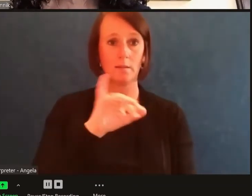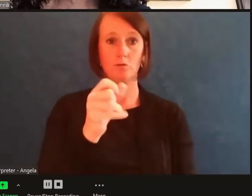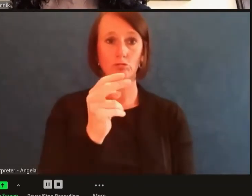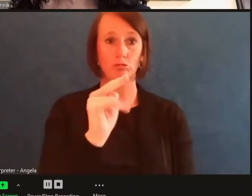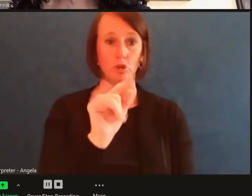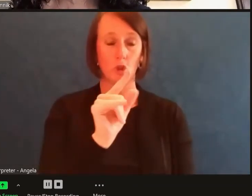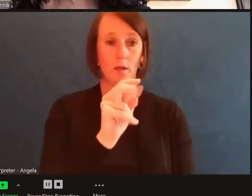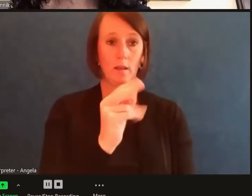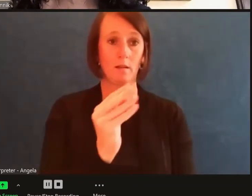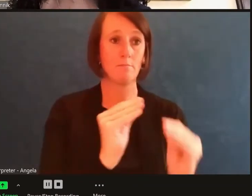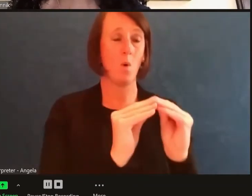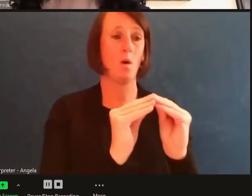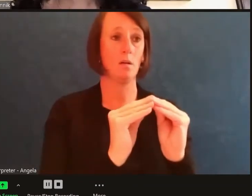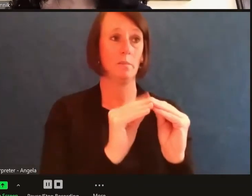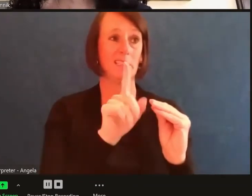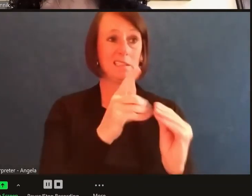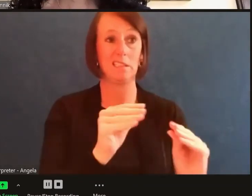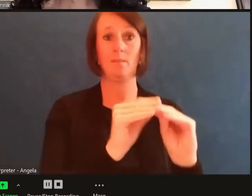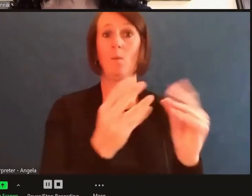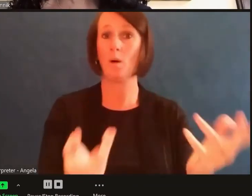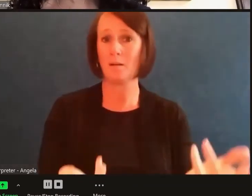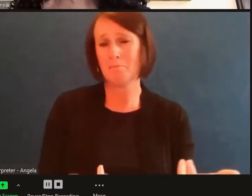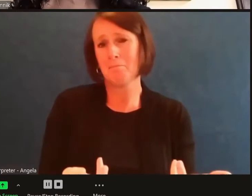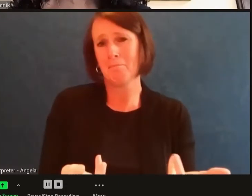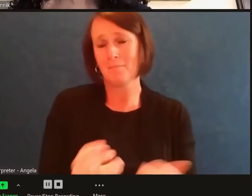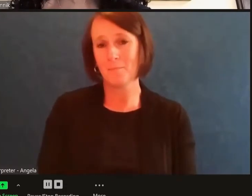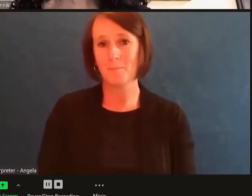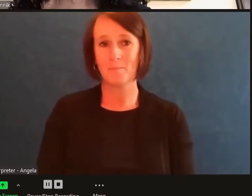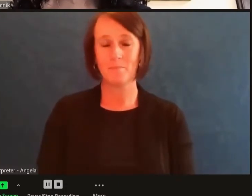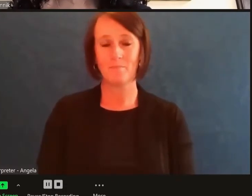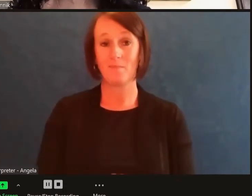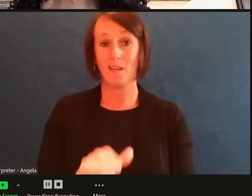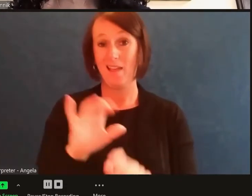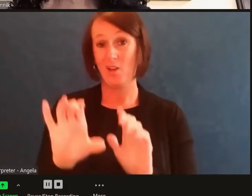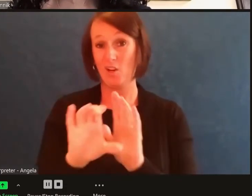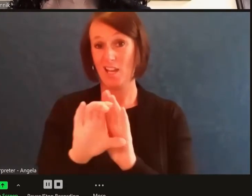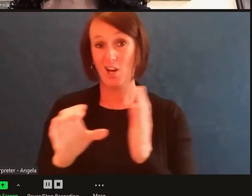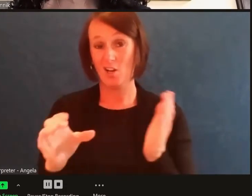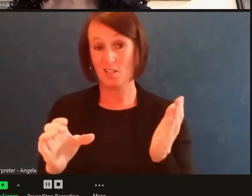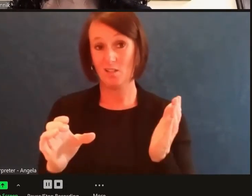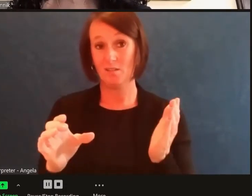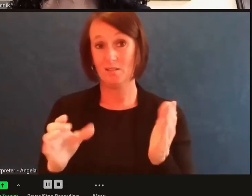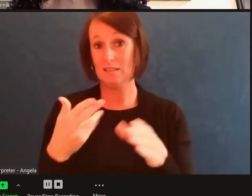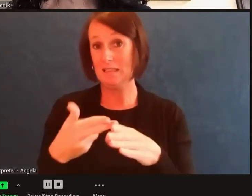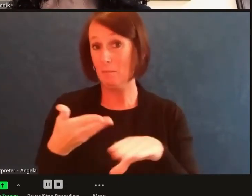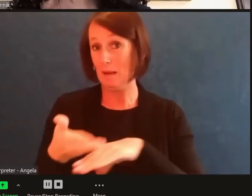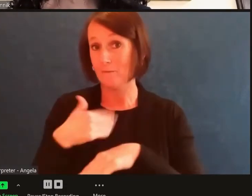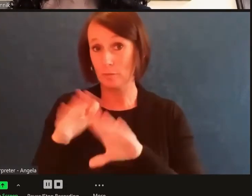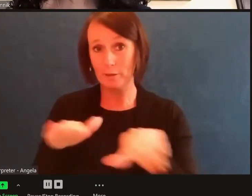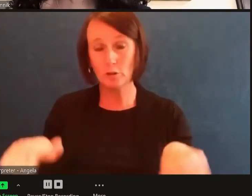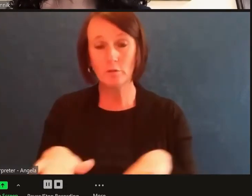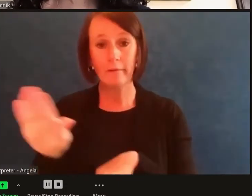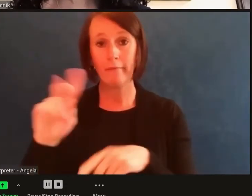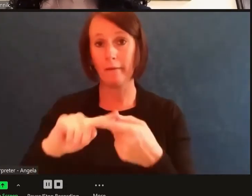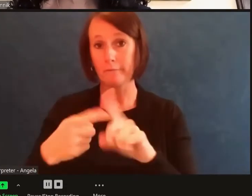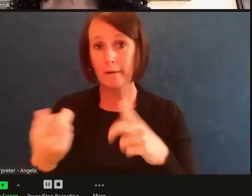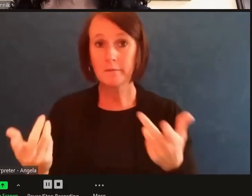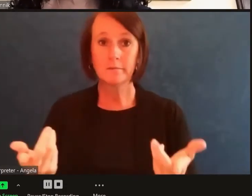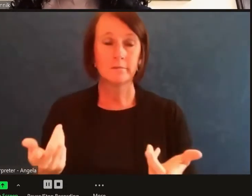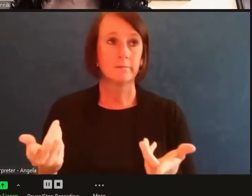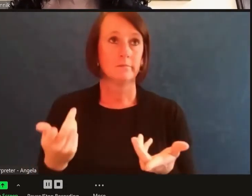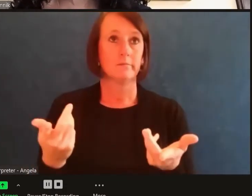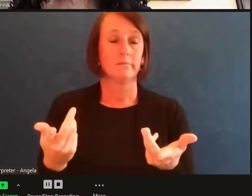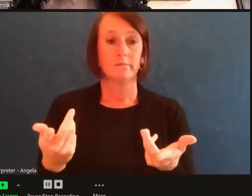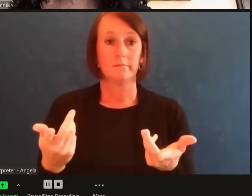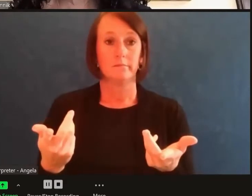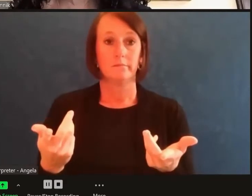needed more. In other cases, characters are named after my children or their friends. In Don't